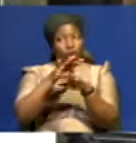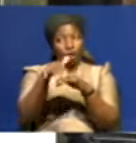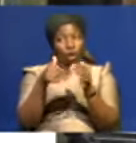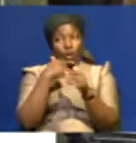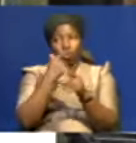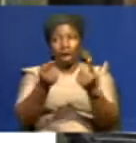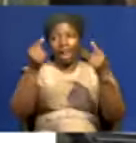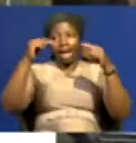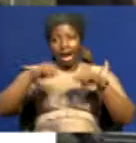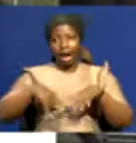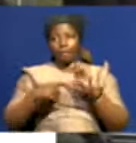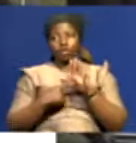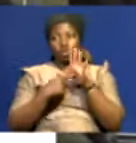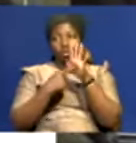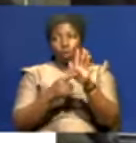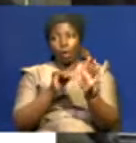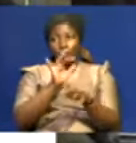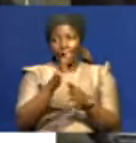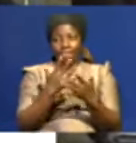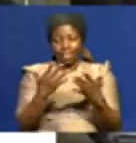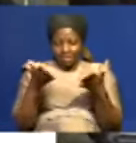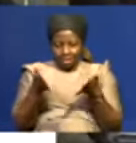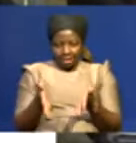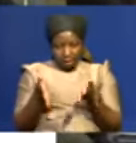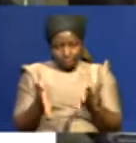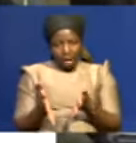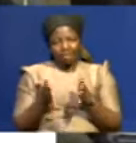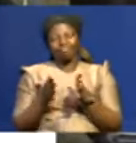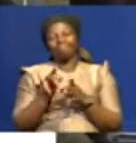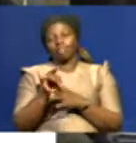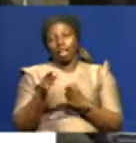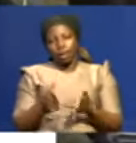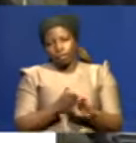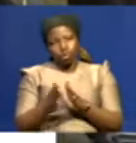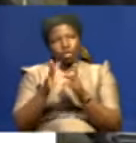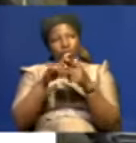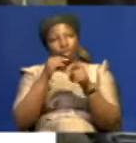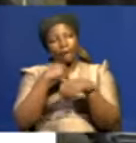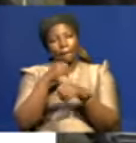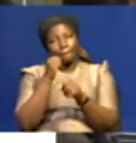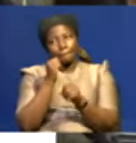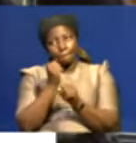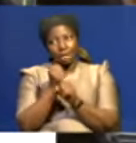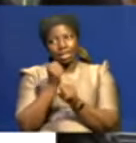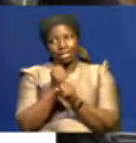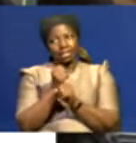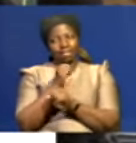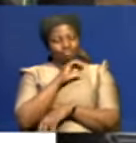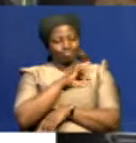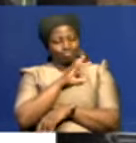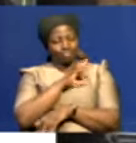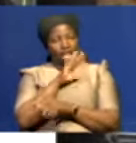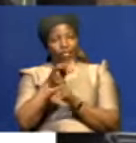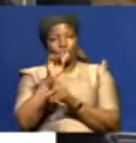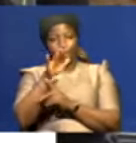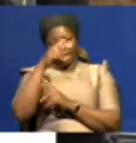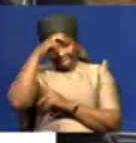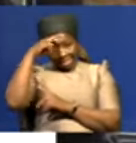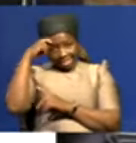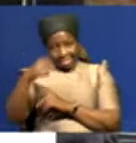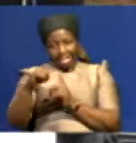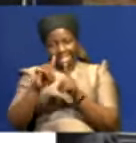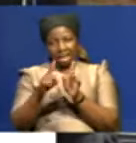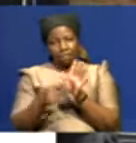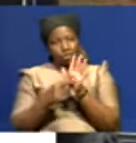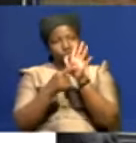exhibit their wares here, as well as the merchandise, a platform or a chance to make a little coin from their sweat, and also to showcase